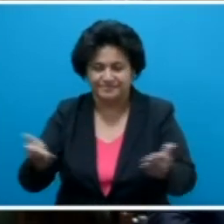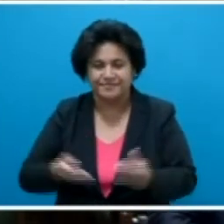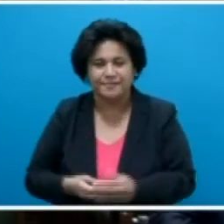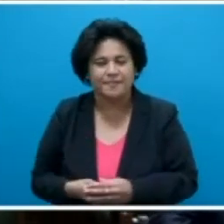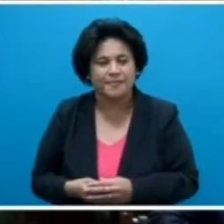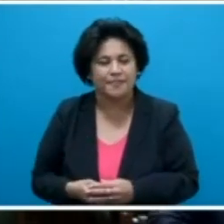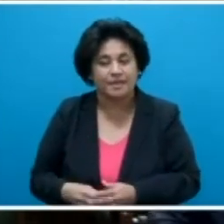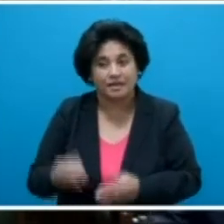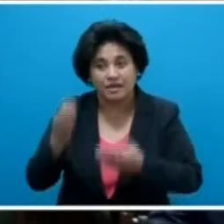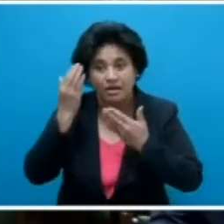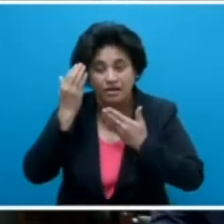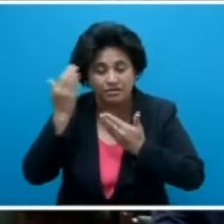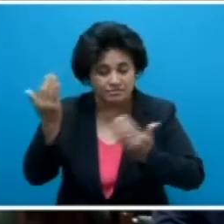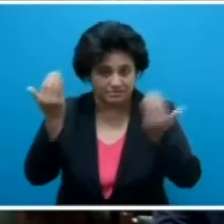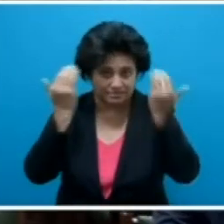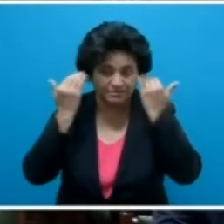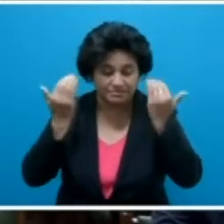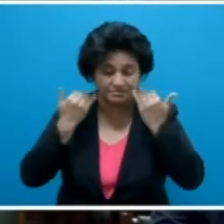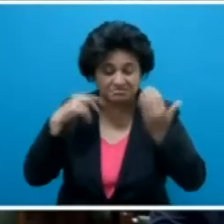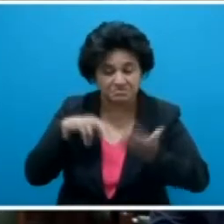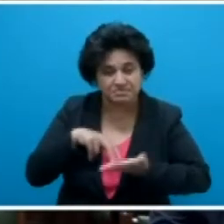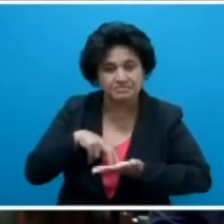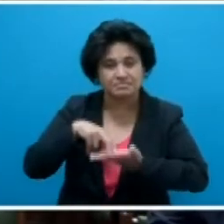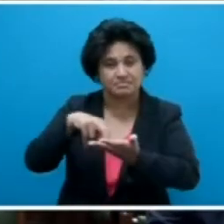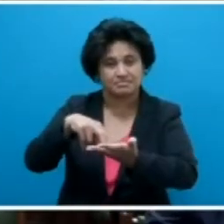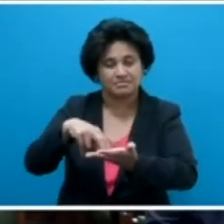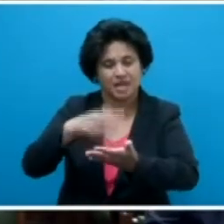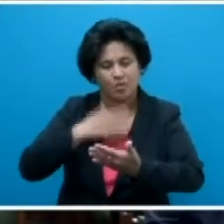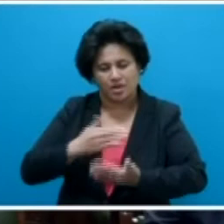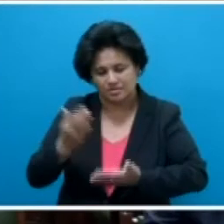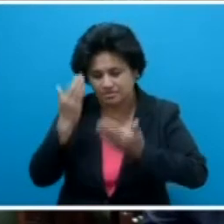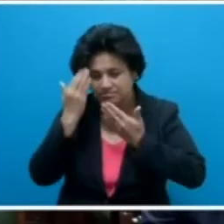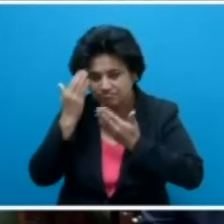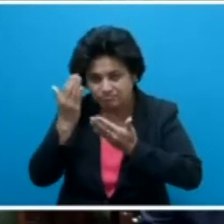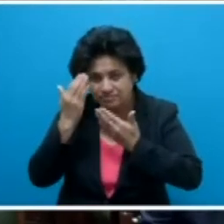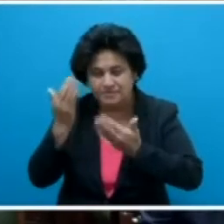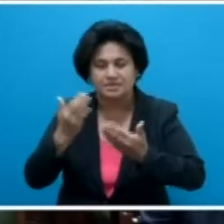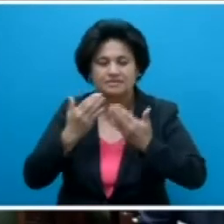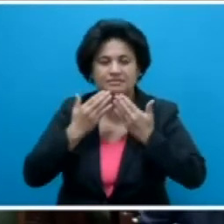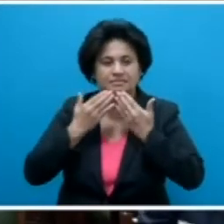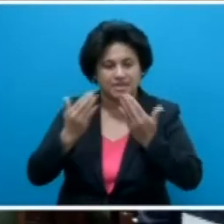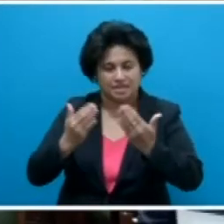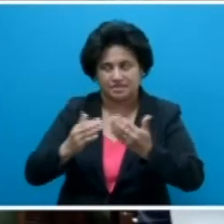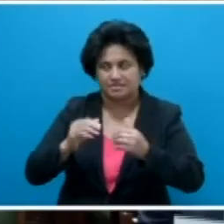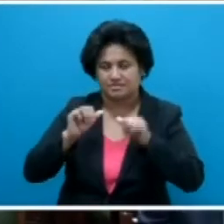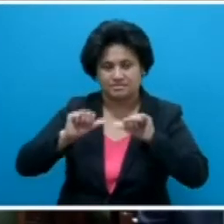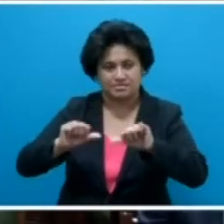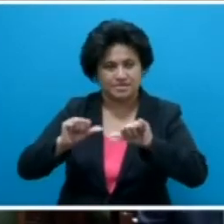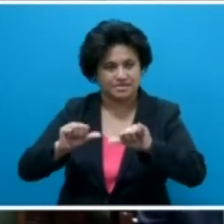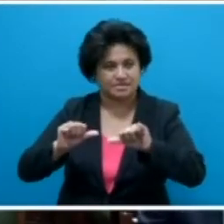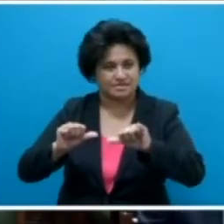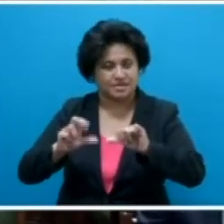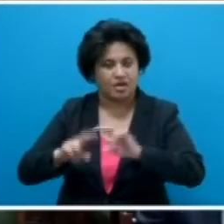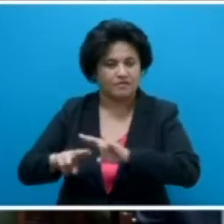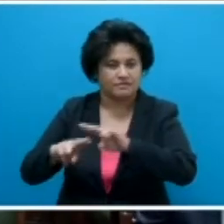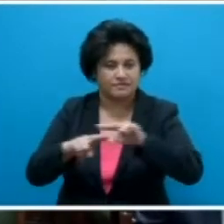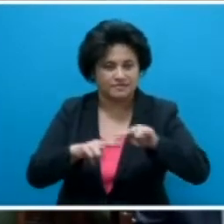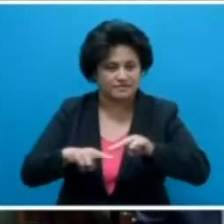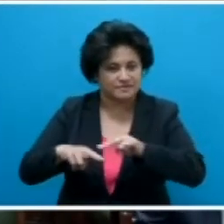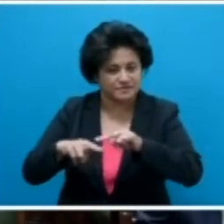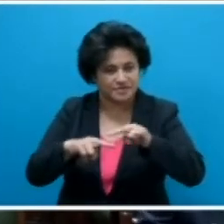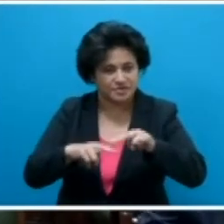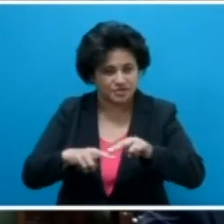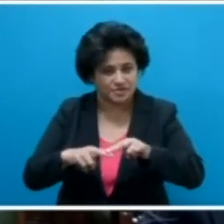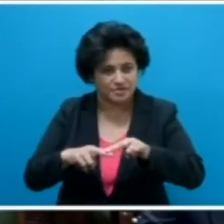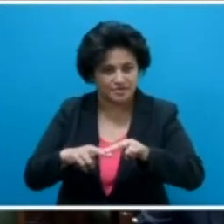Honorable Speaker Say, I rise to add my acknowledgements to His Excellency the President of the Republic of Fiji,